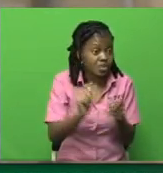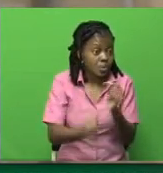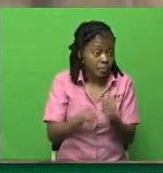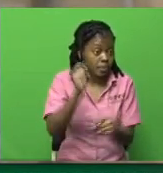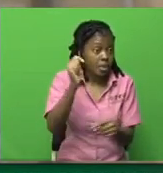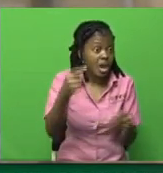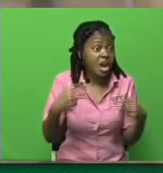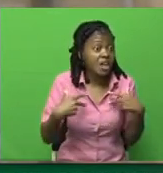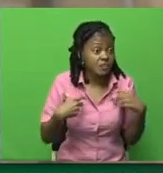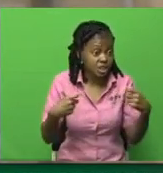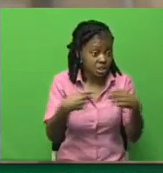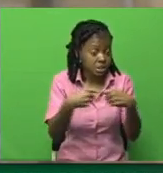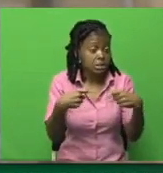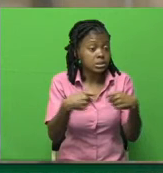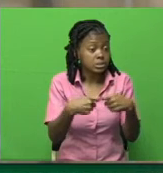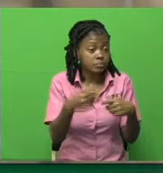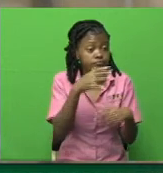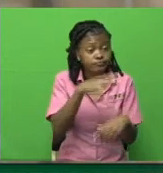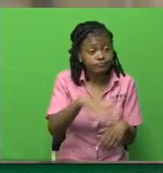512